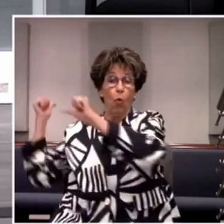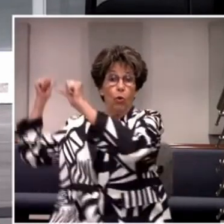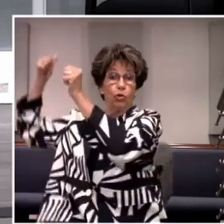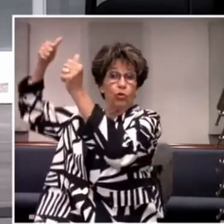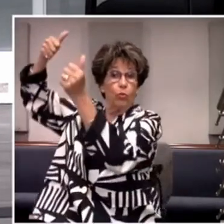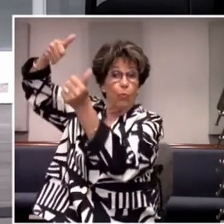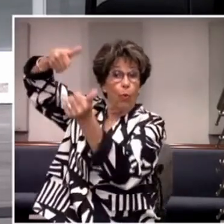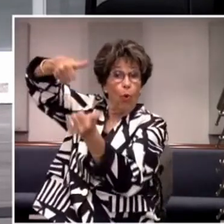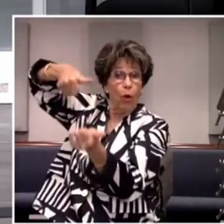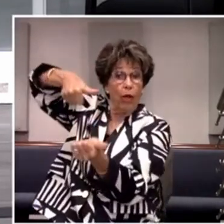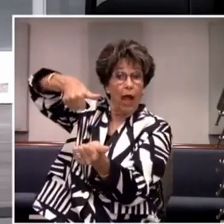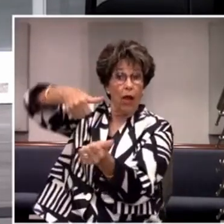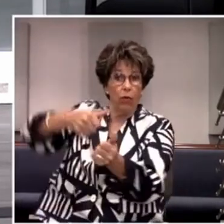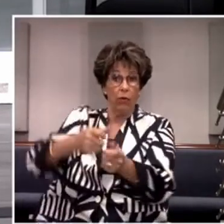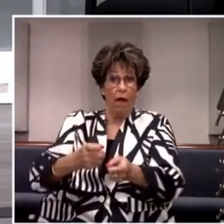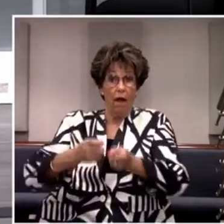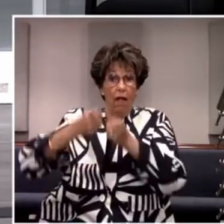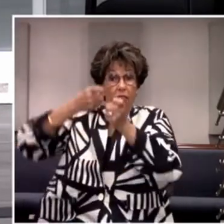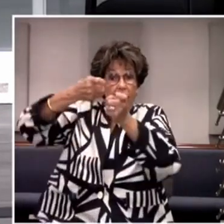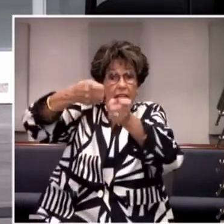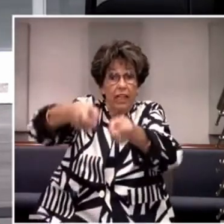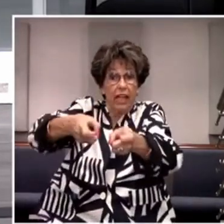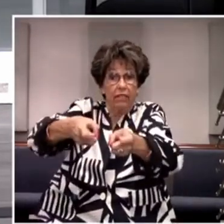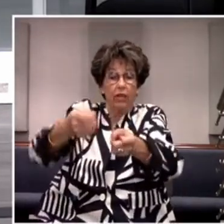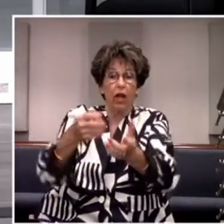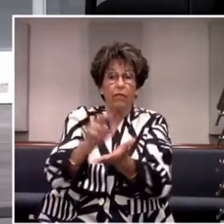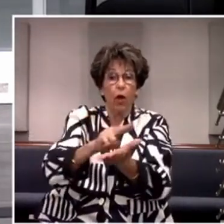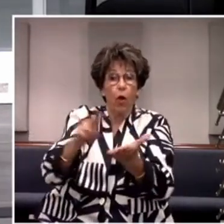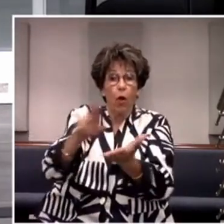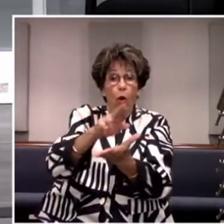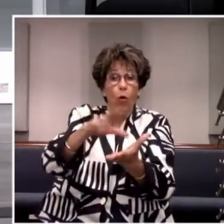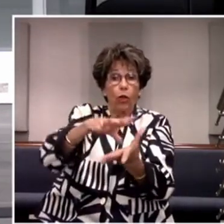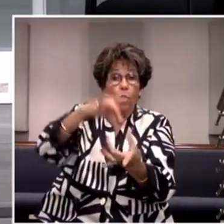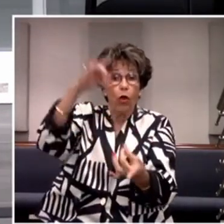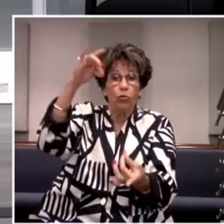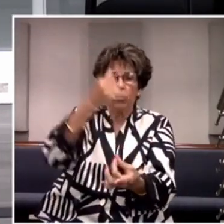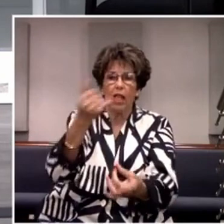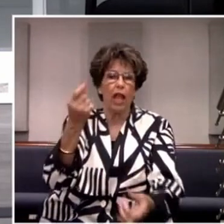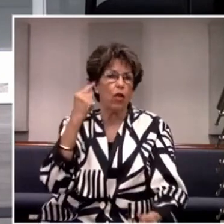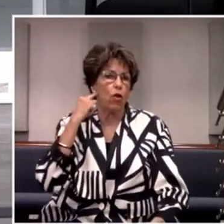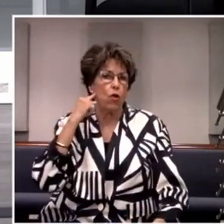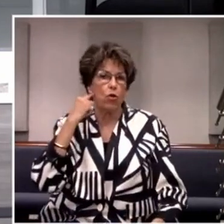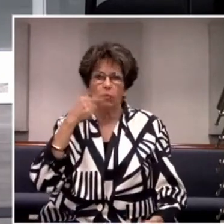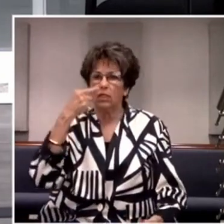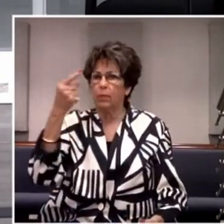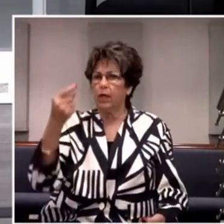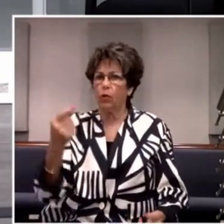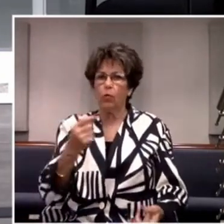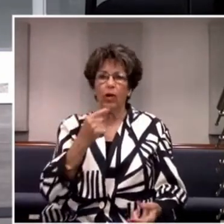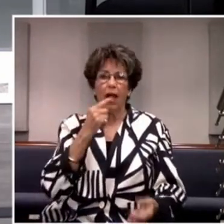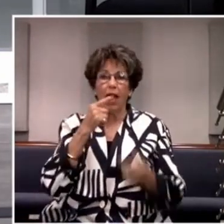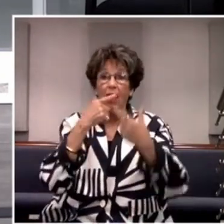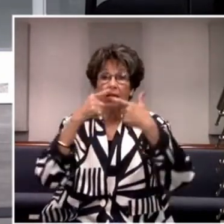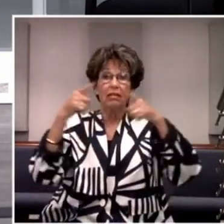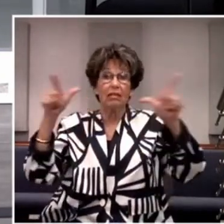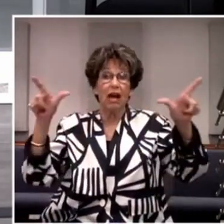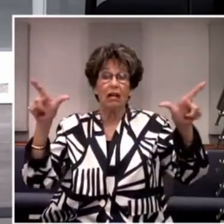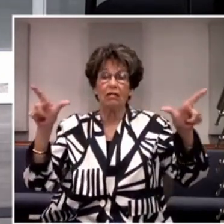gift of the Holy Ghost. For they heard them speak with tongues and magnify God.